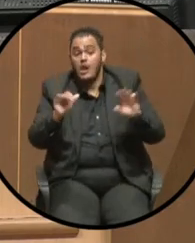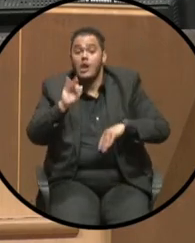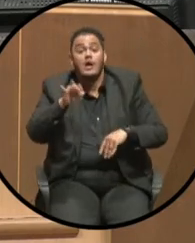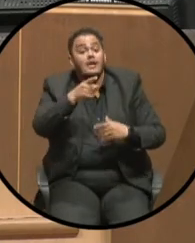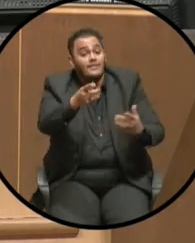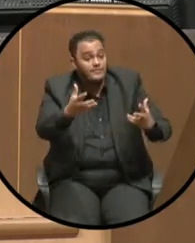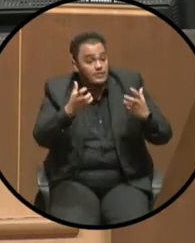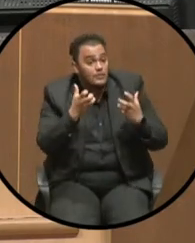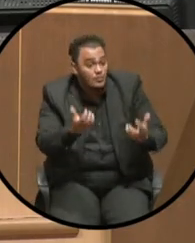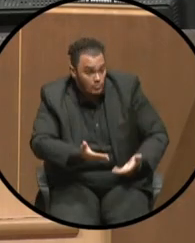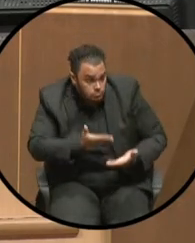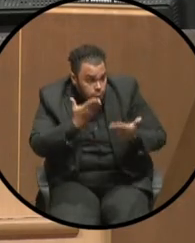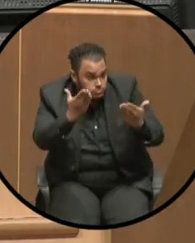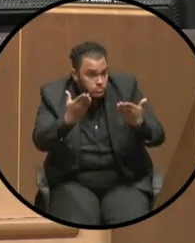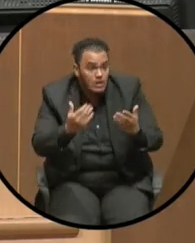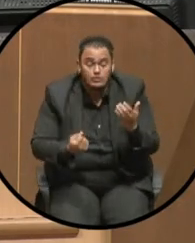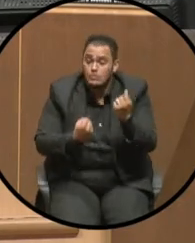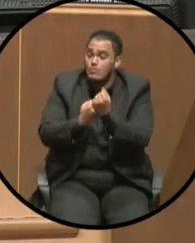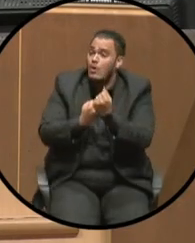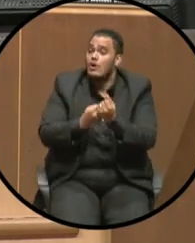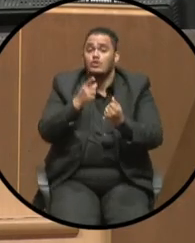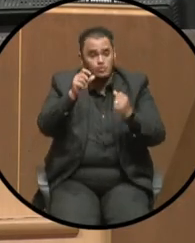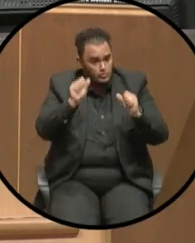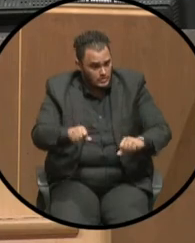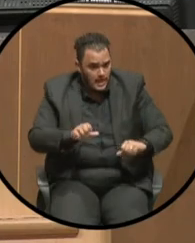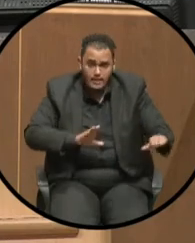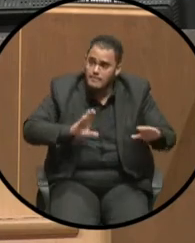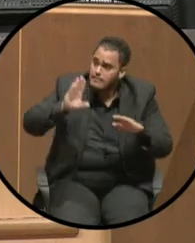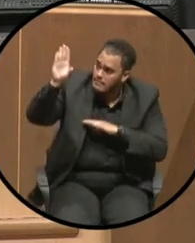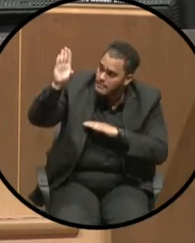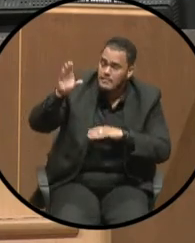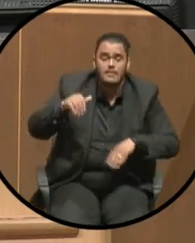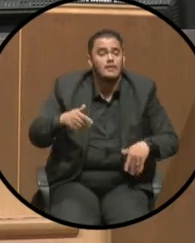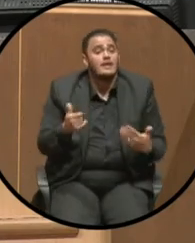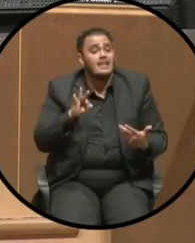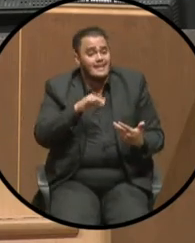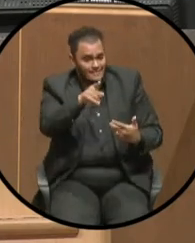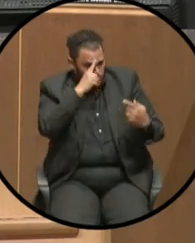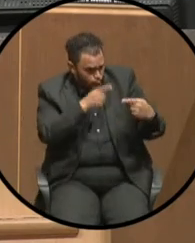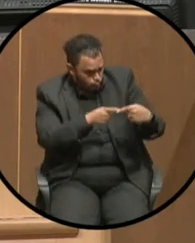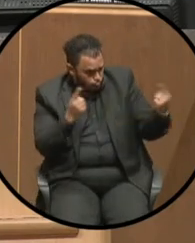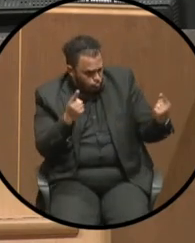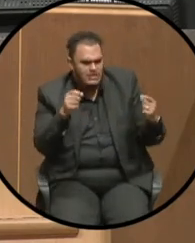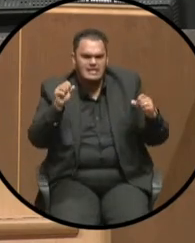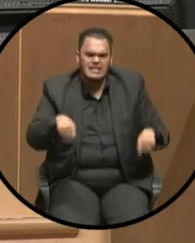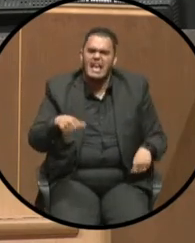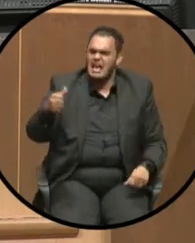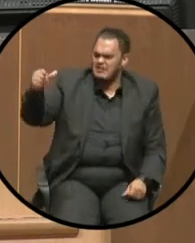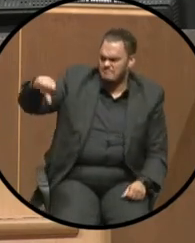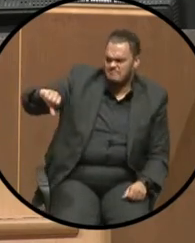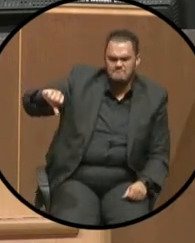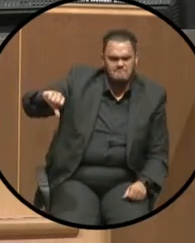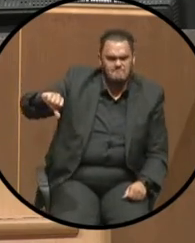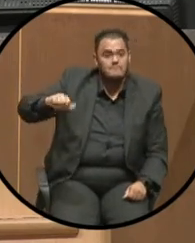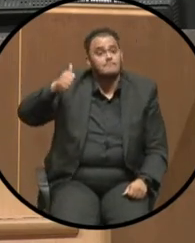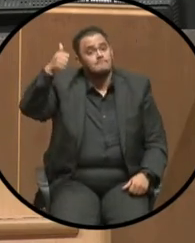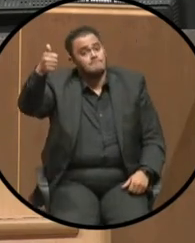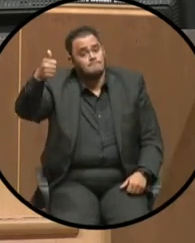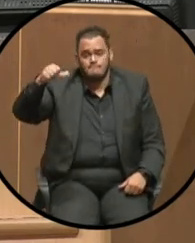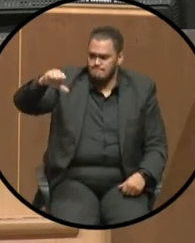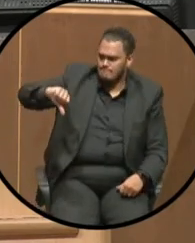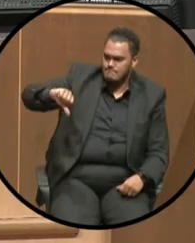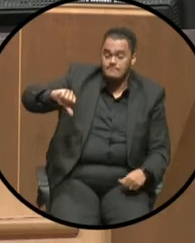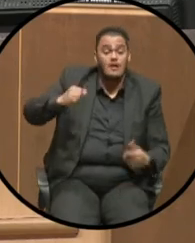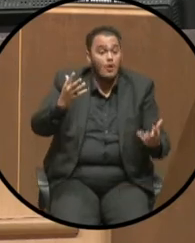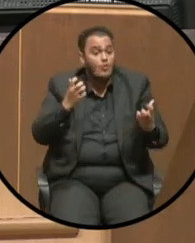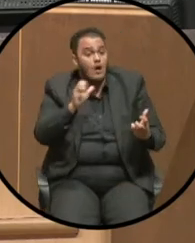what somebody is saying, you can raise your hand, you can give us a thumbs up. If you're opposed, you can give us a thumbs down. Again, we want your feedback, but we don't want